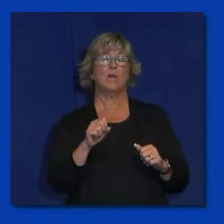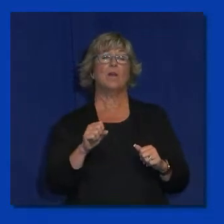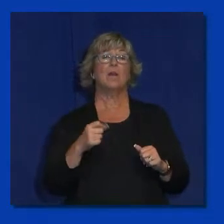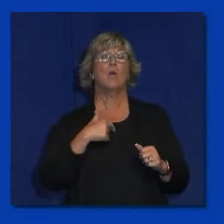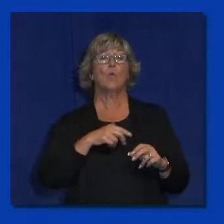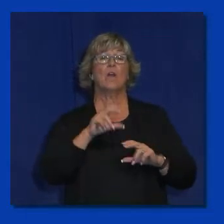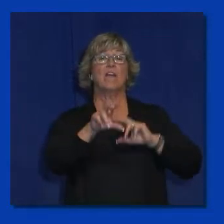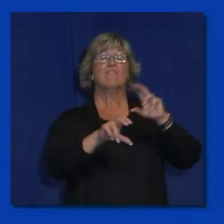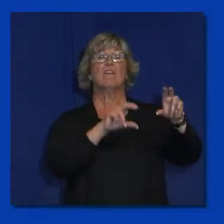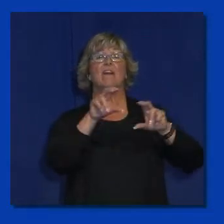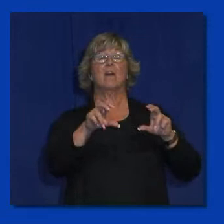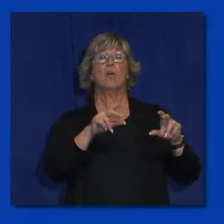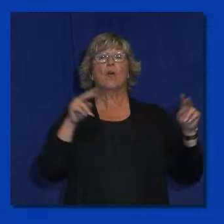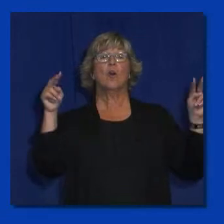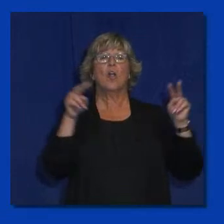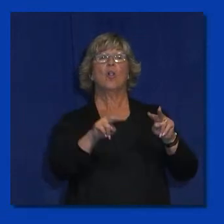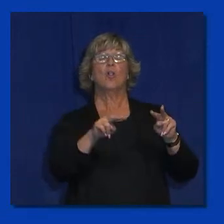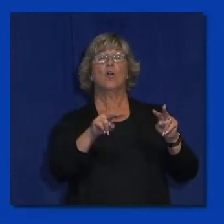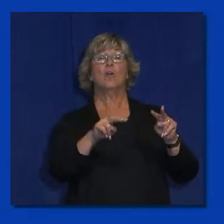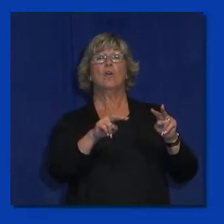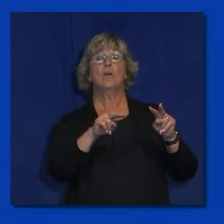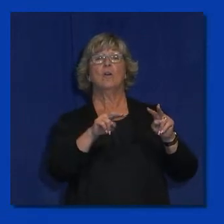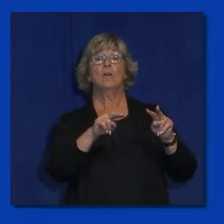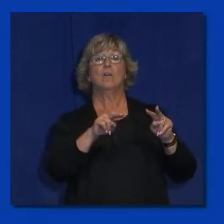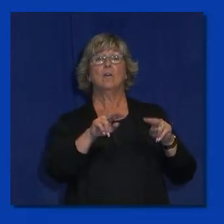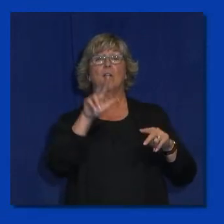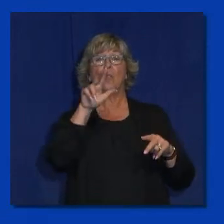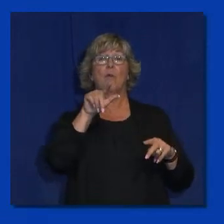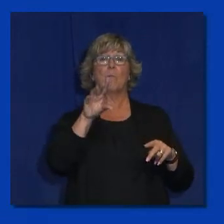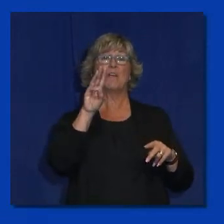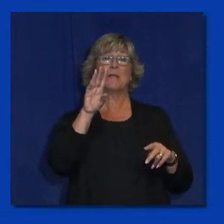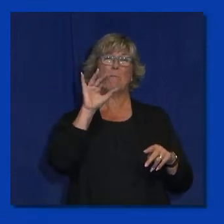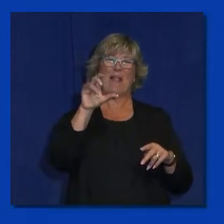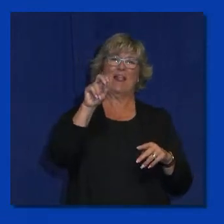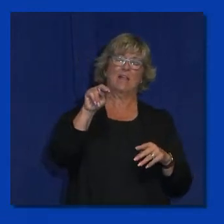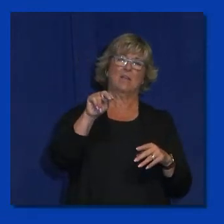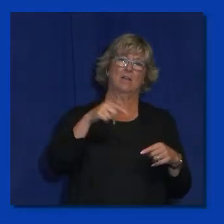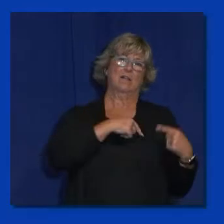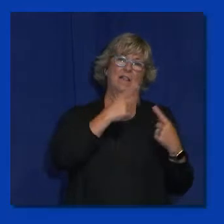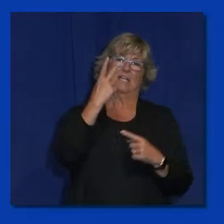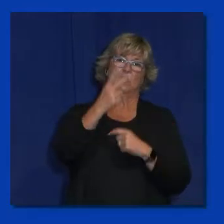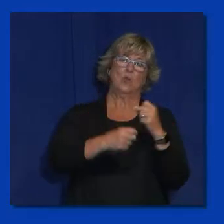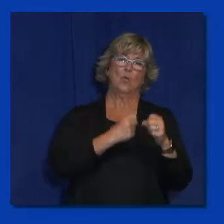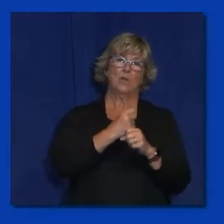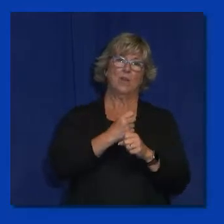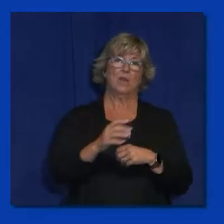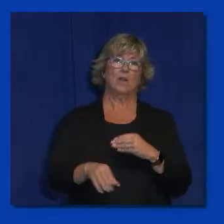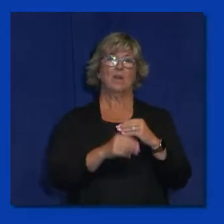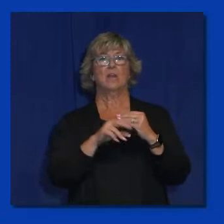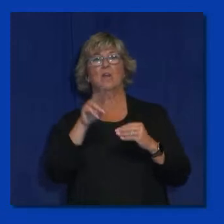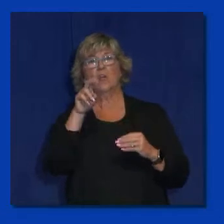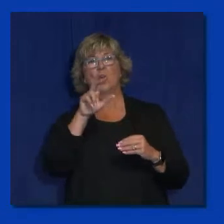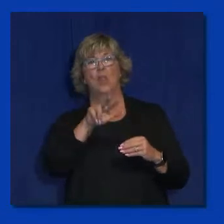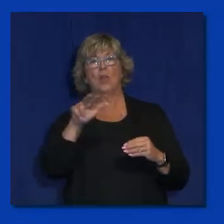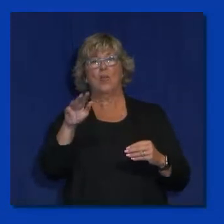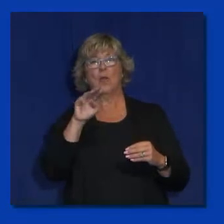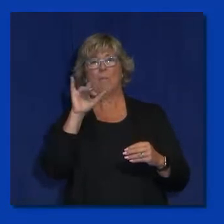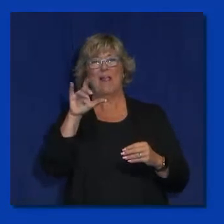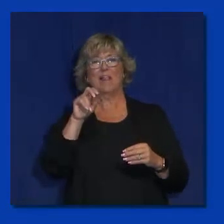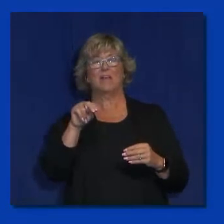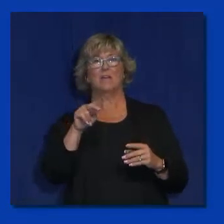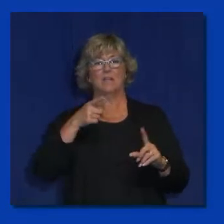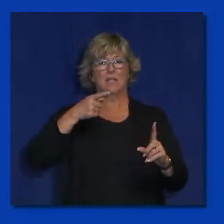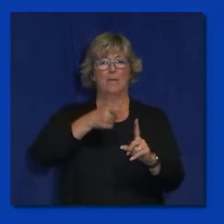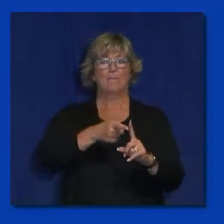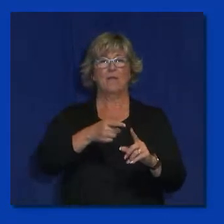We are investing, when you look all in, $3.6 billion just in the last 2 years, additional $233 million